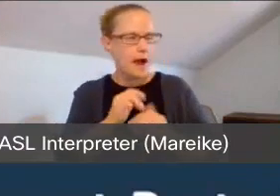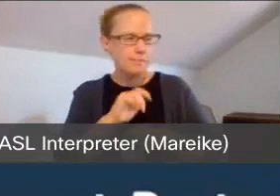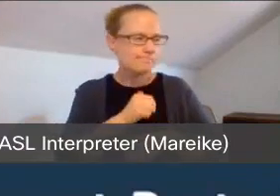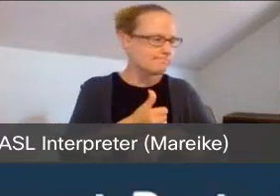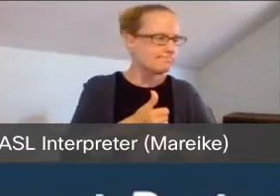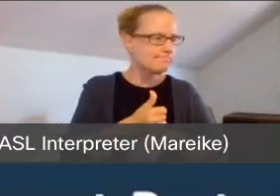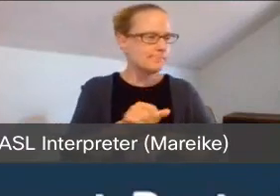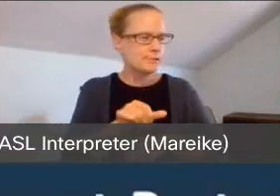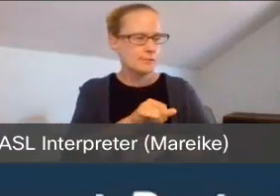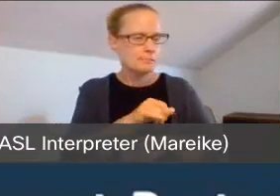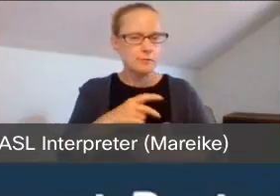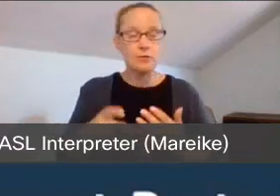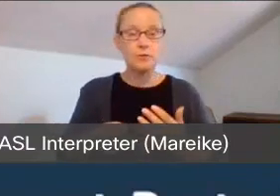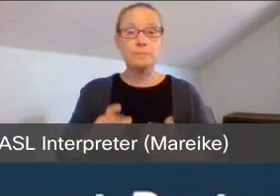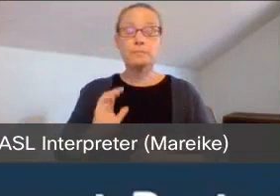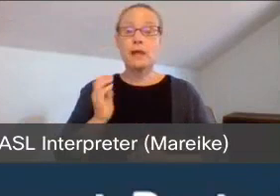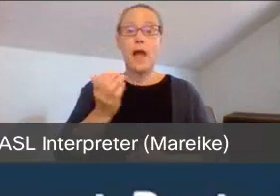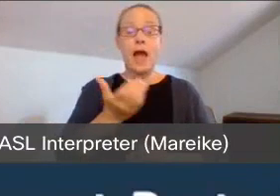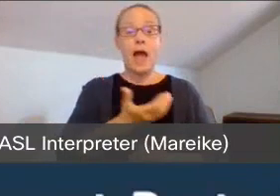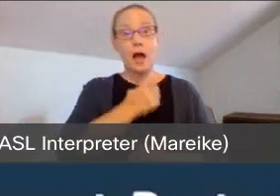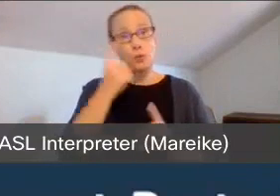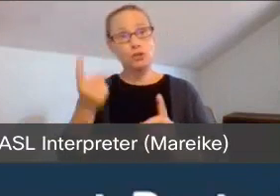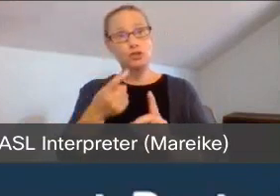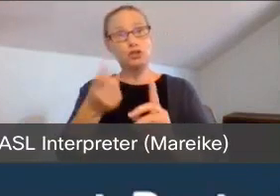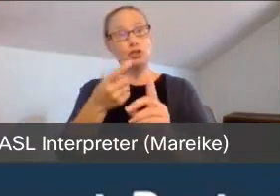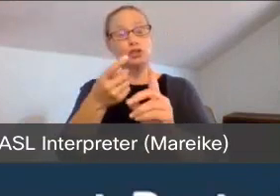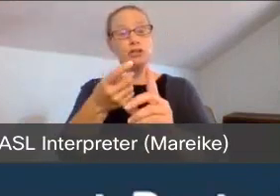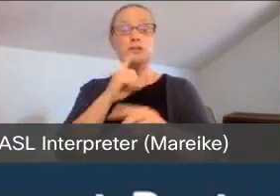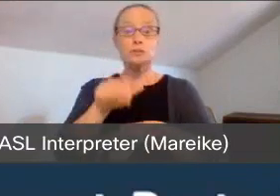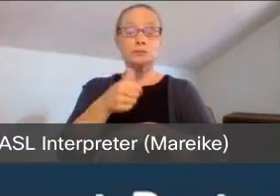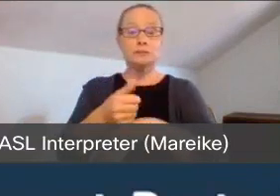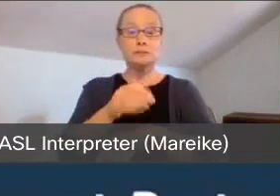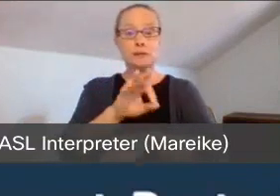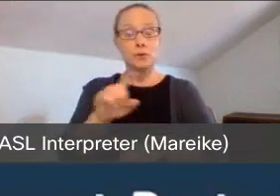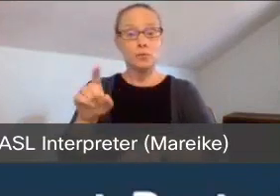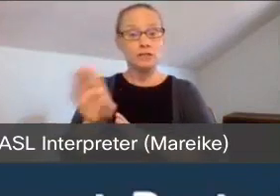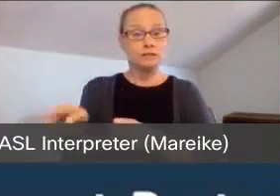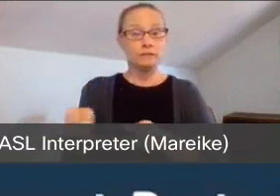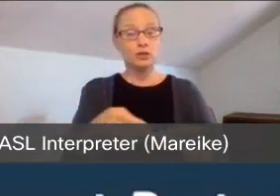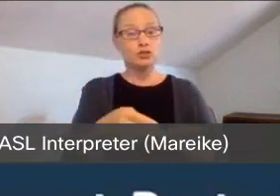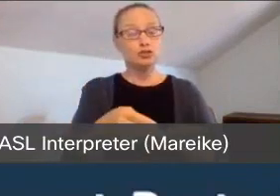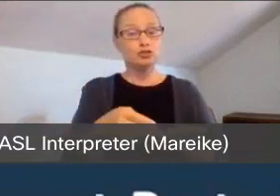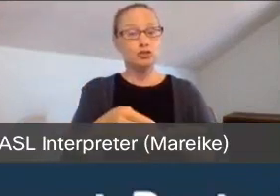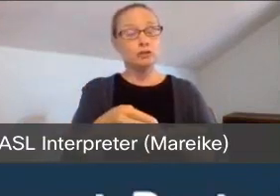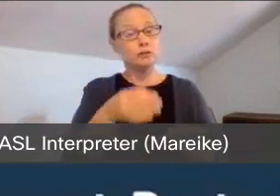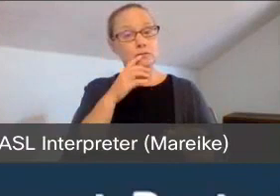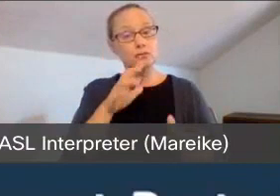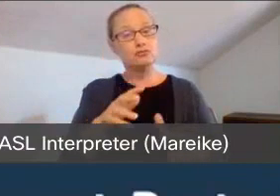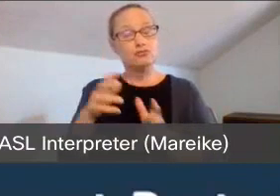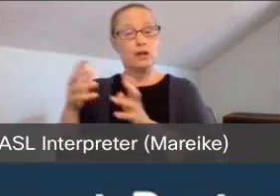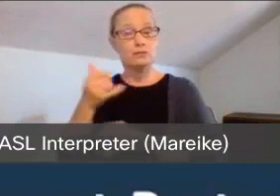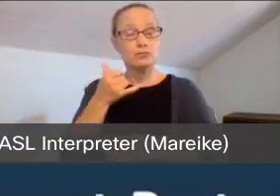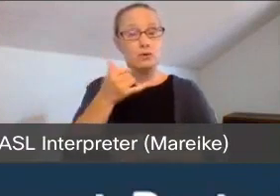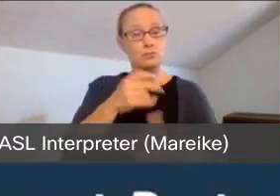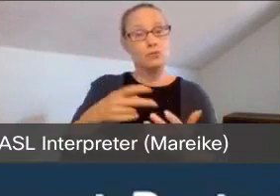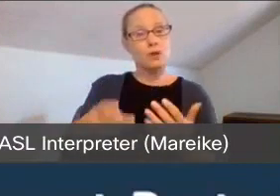you. Our journey toward our 911 crisis call diversion program, actually started way back when there was still a